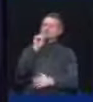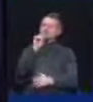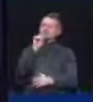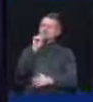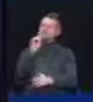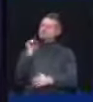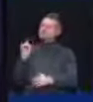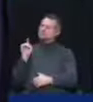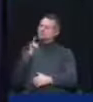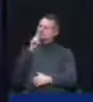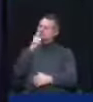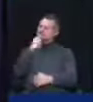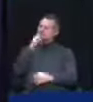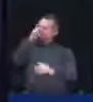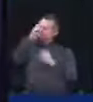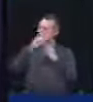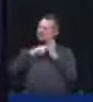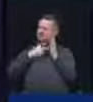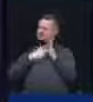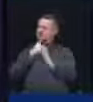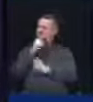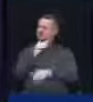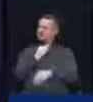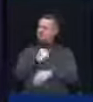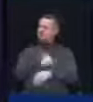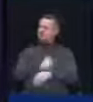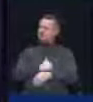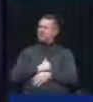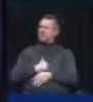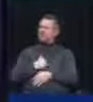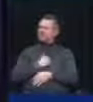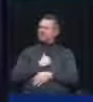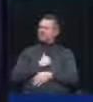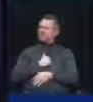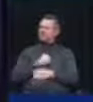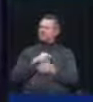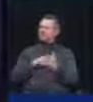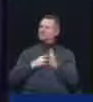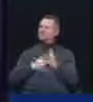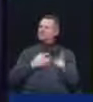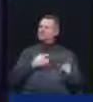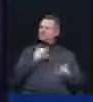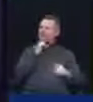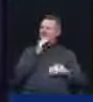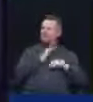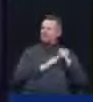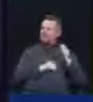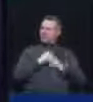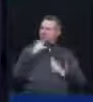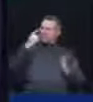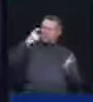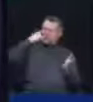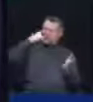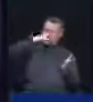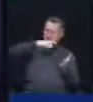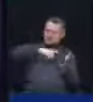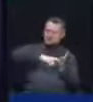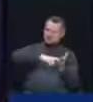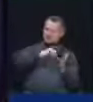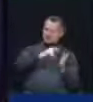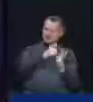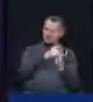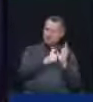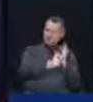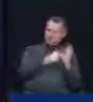doesn't matter. Yes, but I apologize for if you made someone feel uncomfortable. I'm just wondering if you acknowledge that according to the law, that doesn't matter and it would